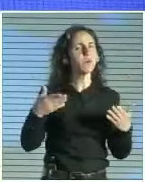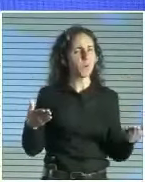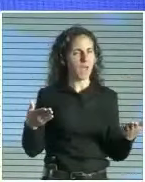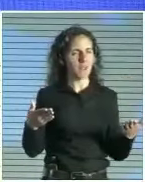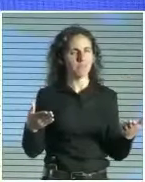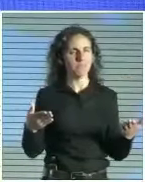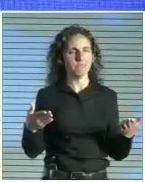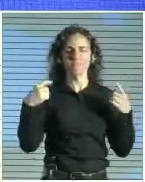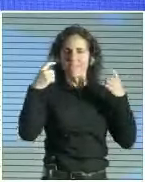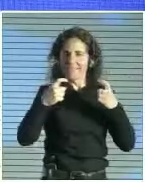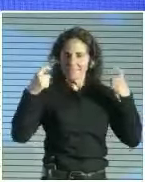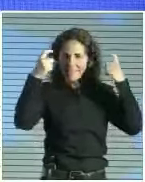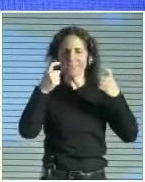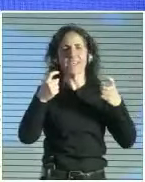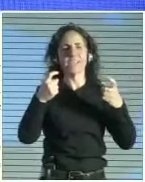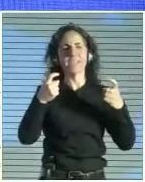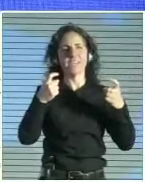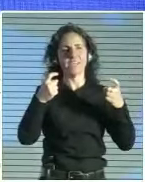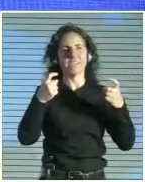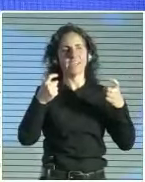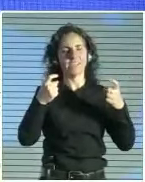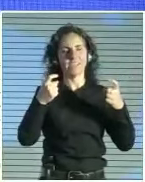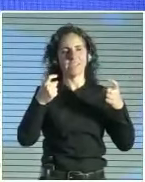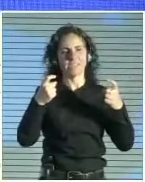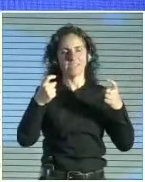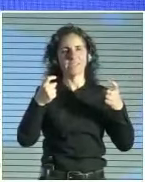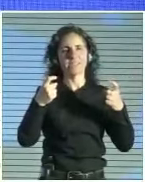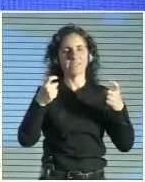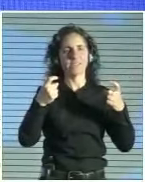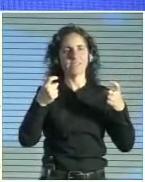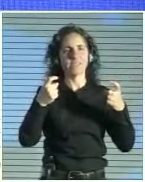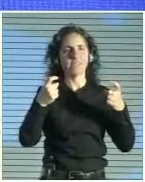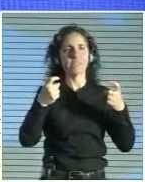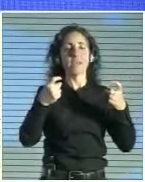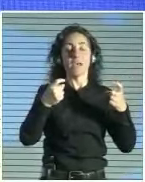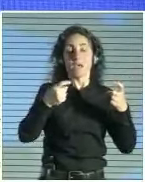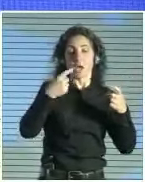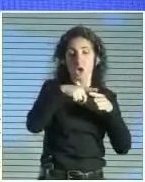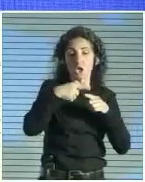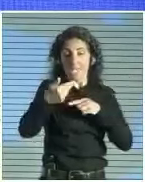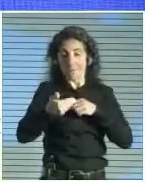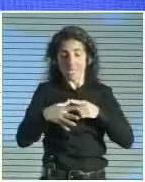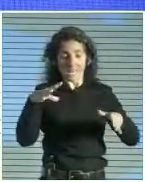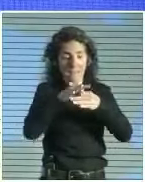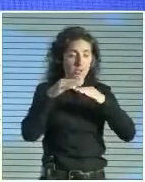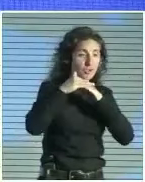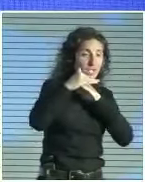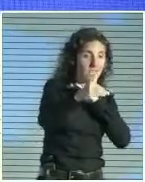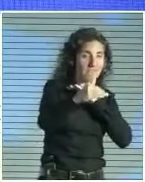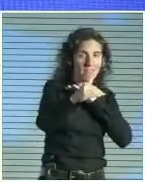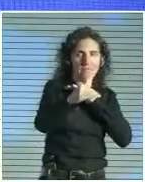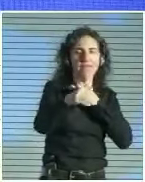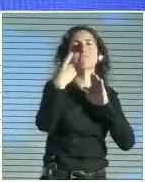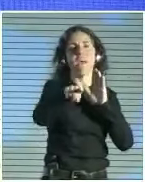about sustainability there, so that people from Guanajuato understand what is coming into that summit and takes advantage